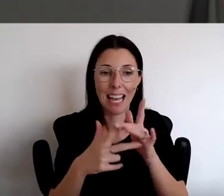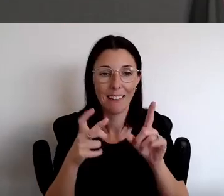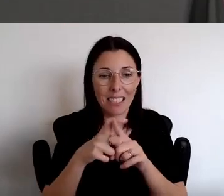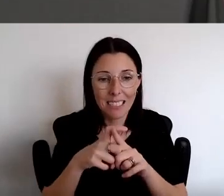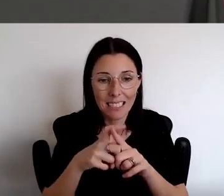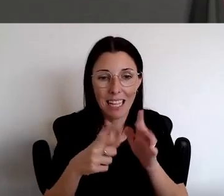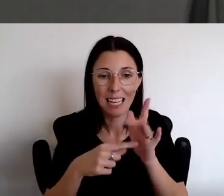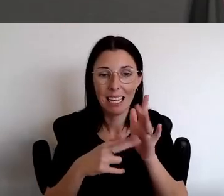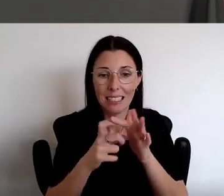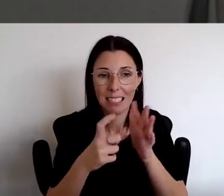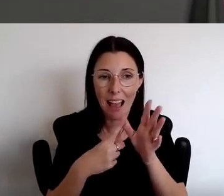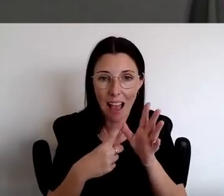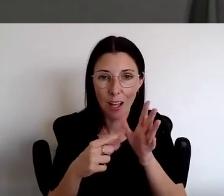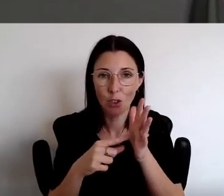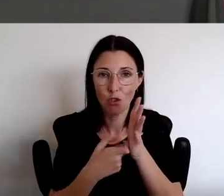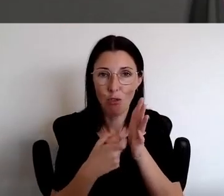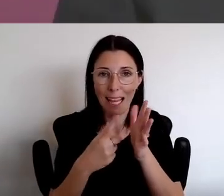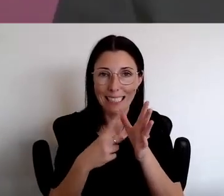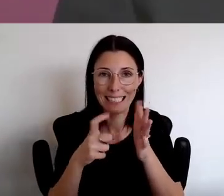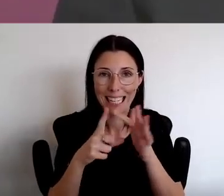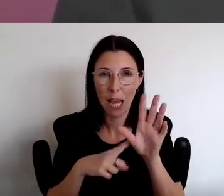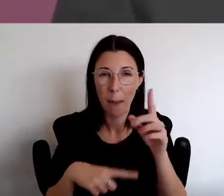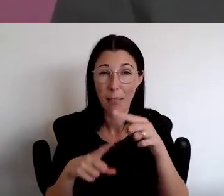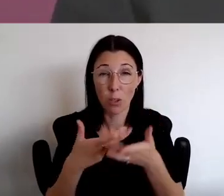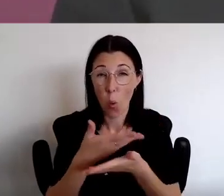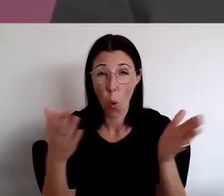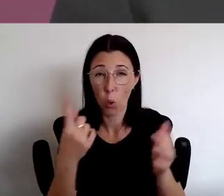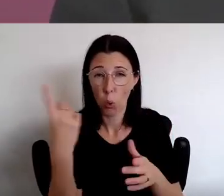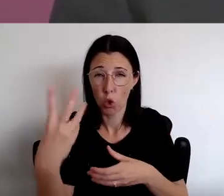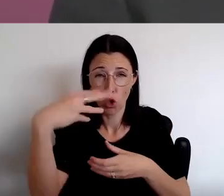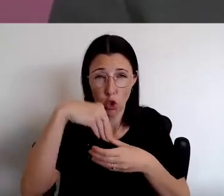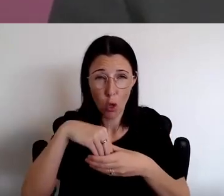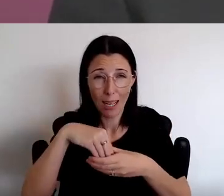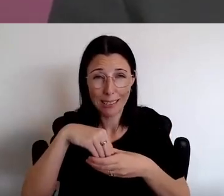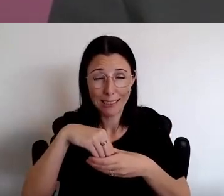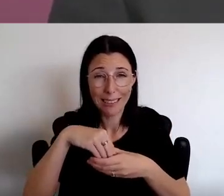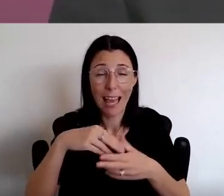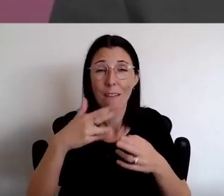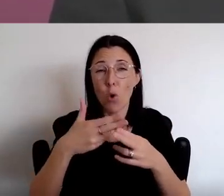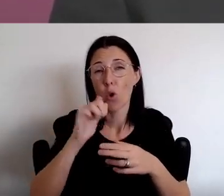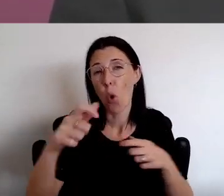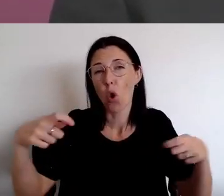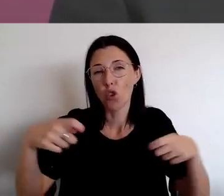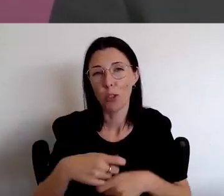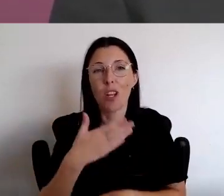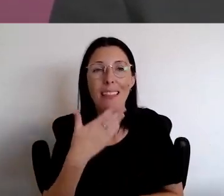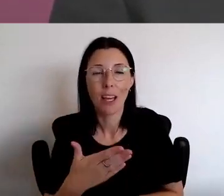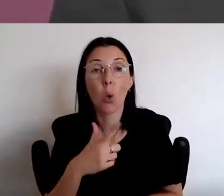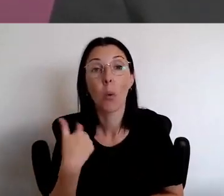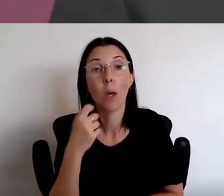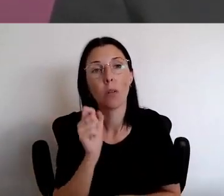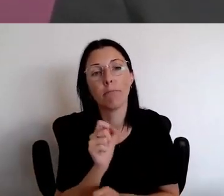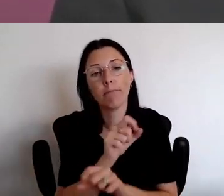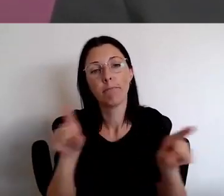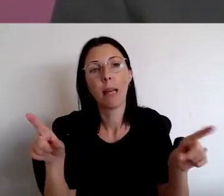Tracy, and all of the attendees and organisers for your contributions to today's webinar. We'll send you some links to